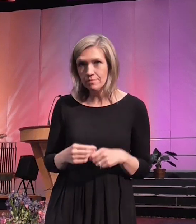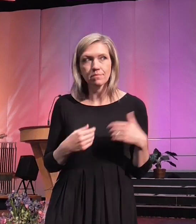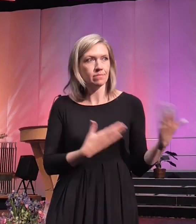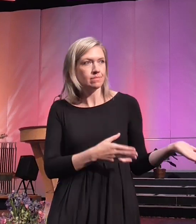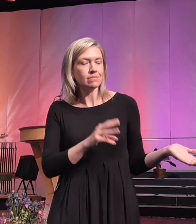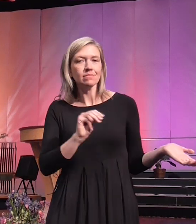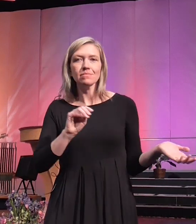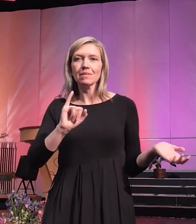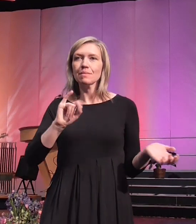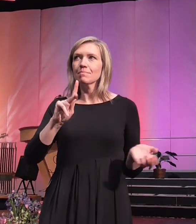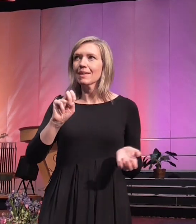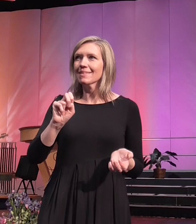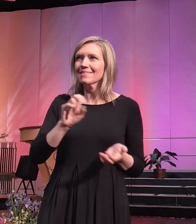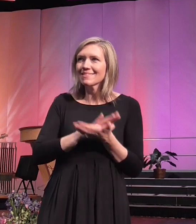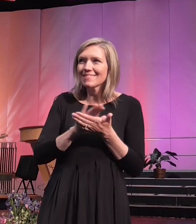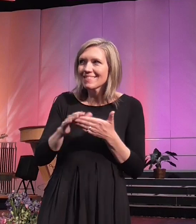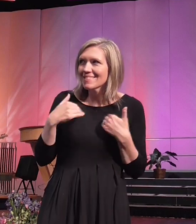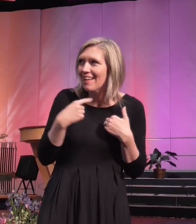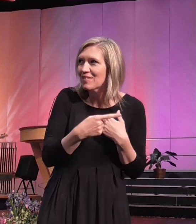Mike, it's so wonderful having you.